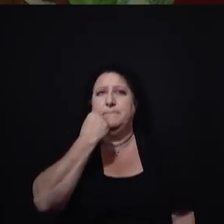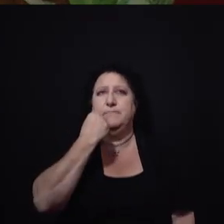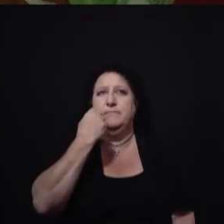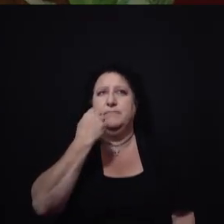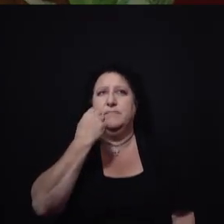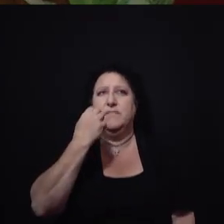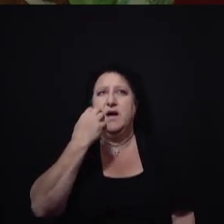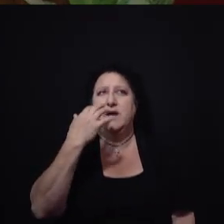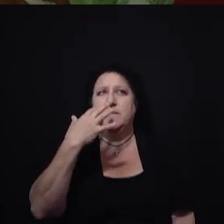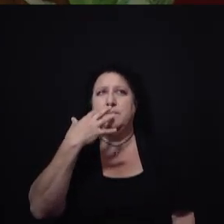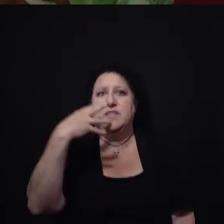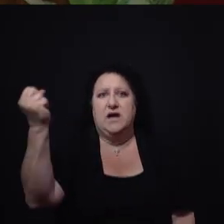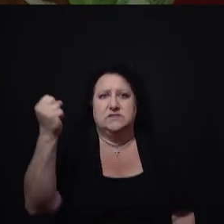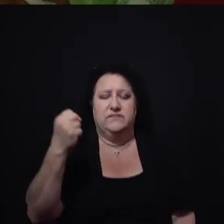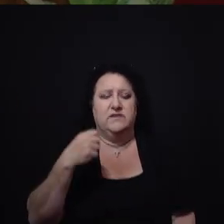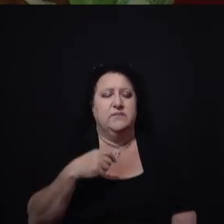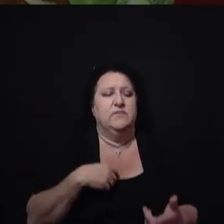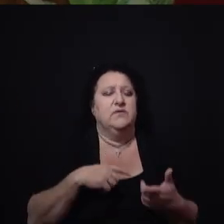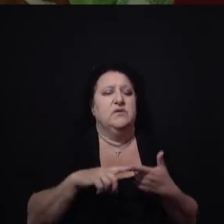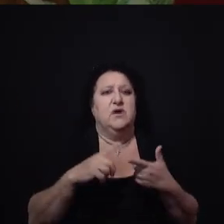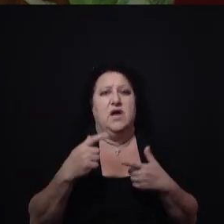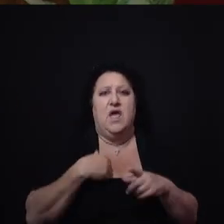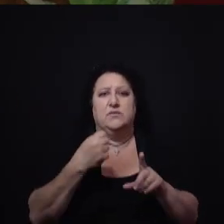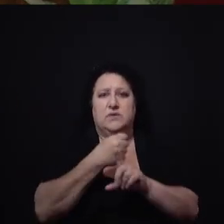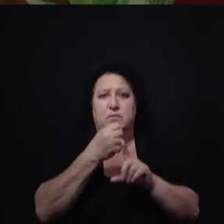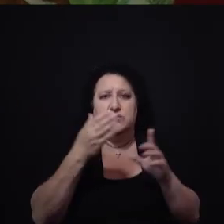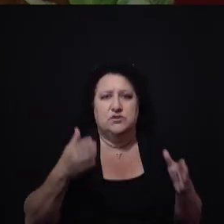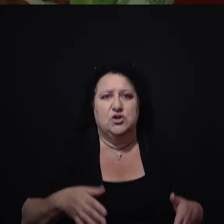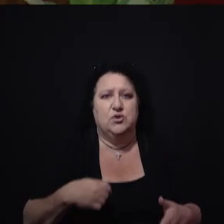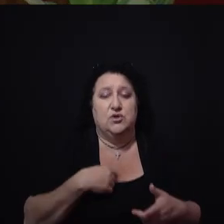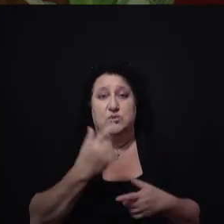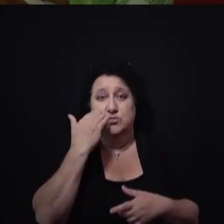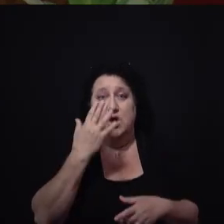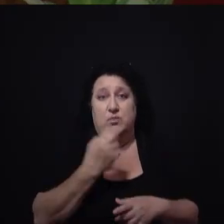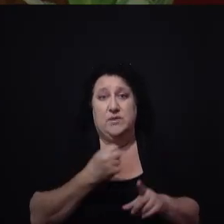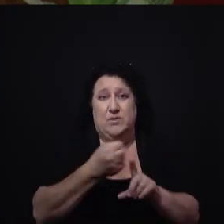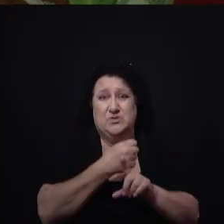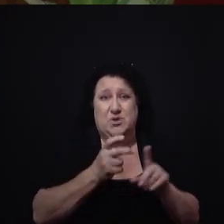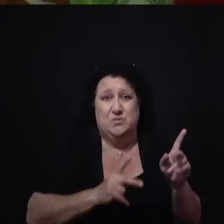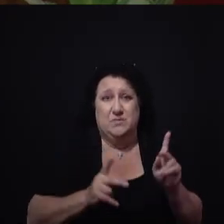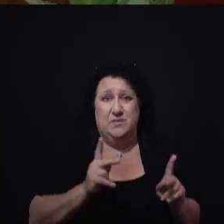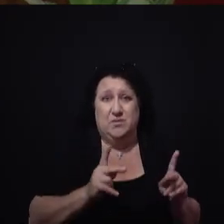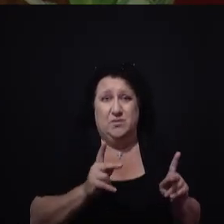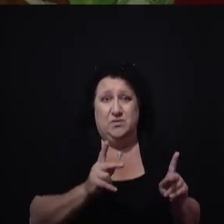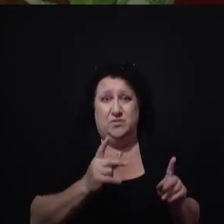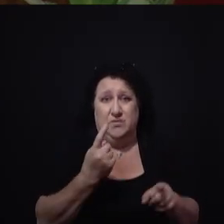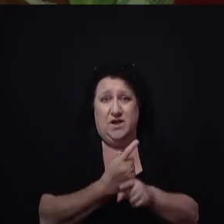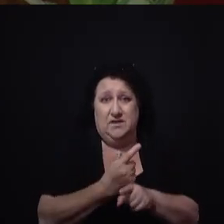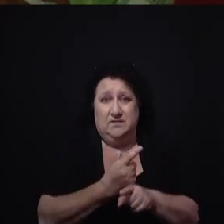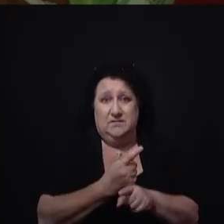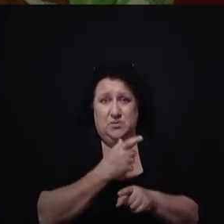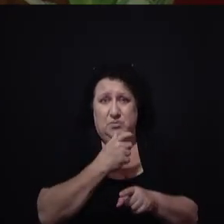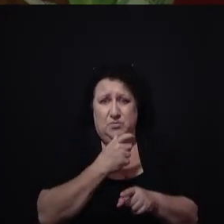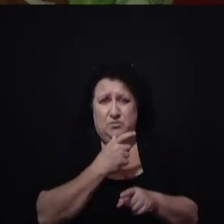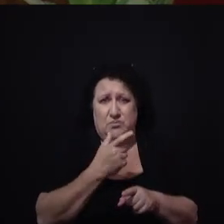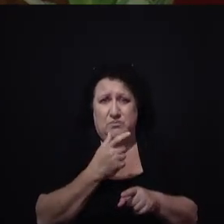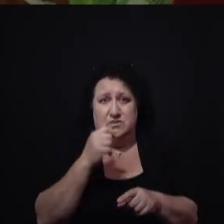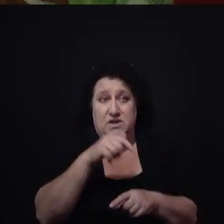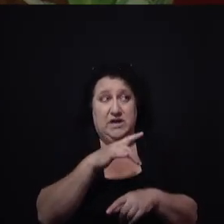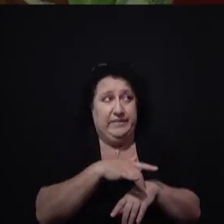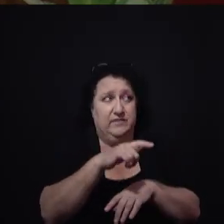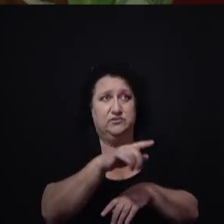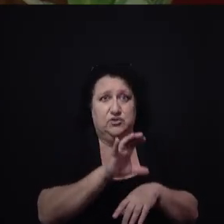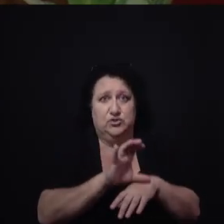a persecutor. You know who he persecuted, right? The church, right? Just real quick, what's he talking